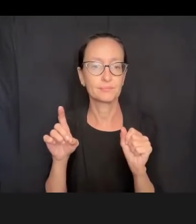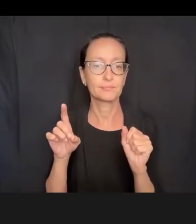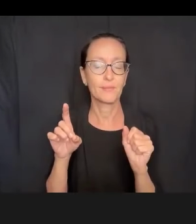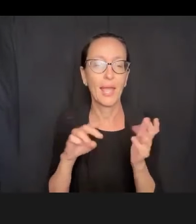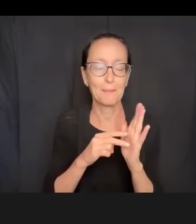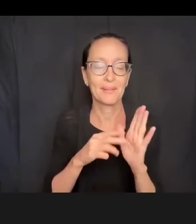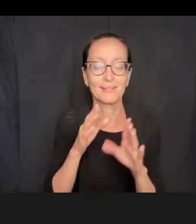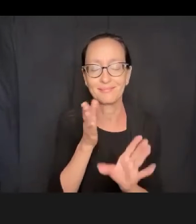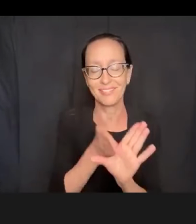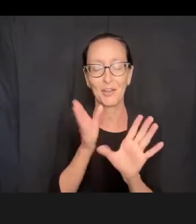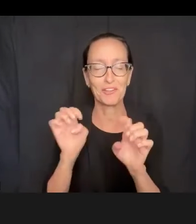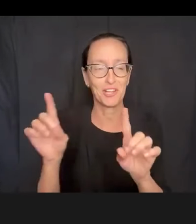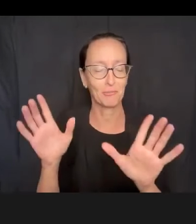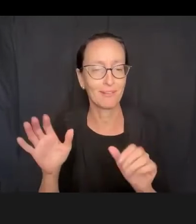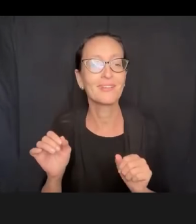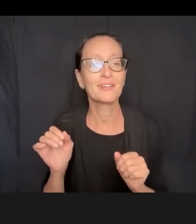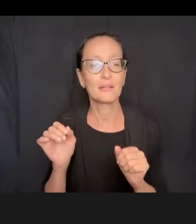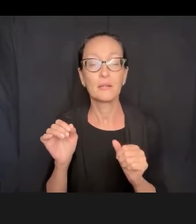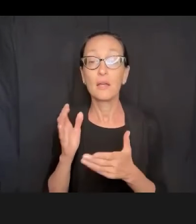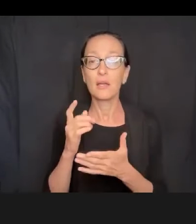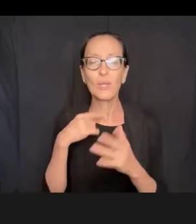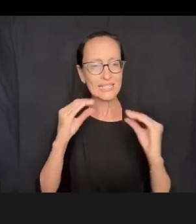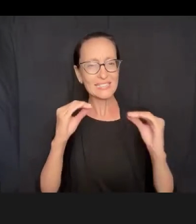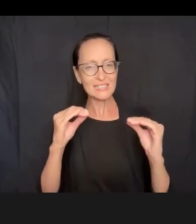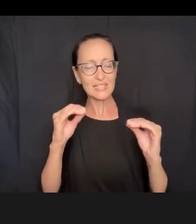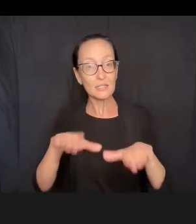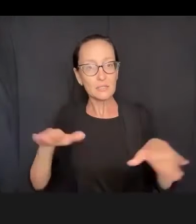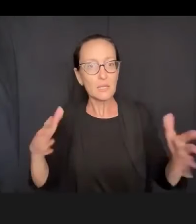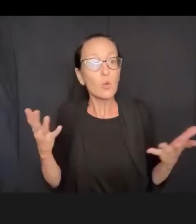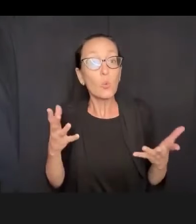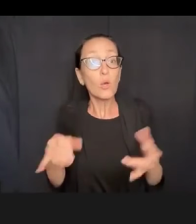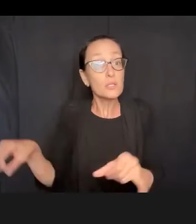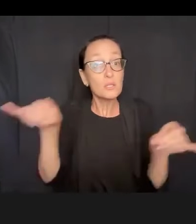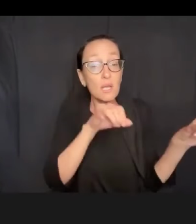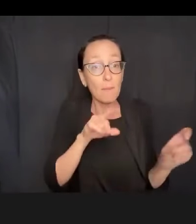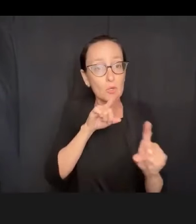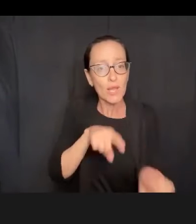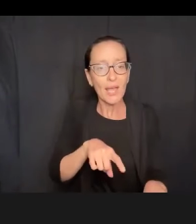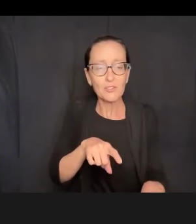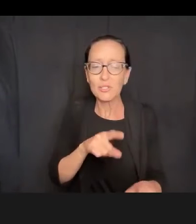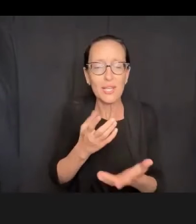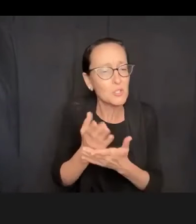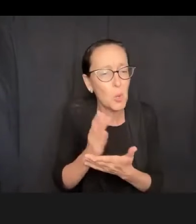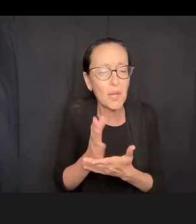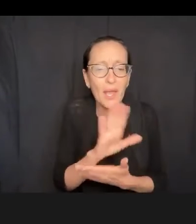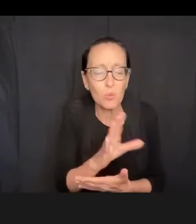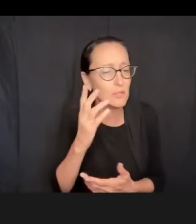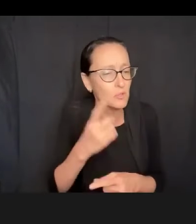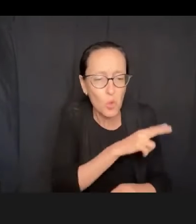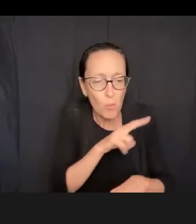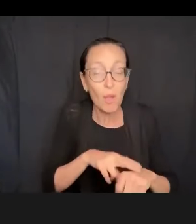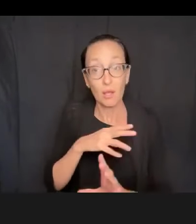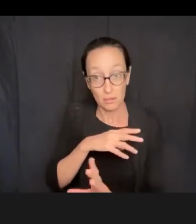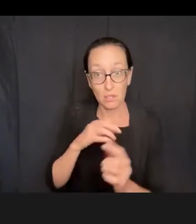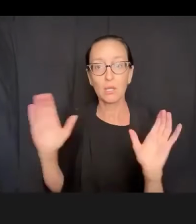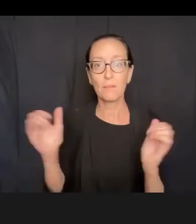students about what are some of those common reactions you might be experiencing, and that's okay, versus what are some of those reactions